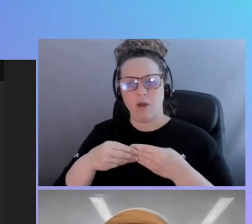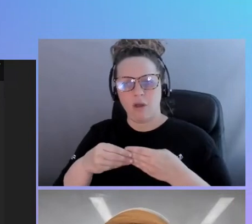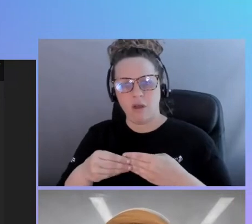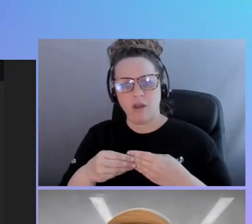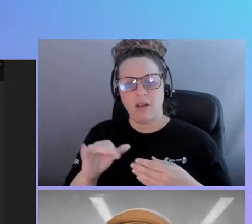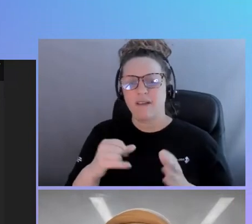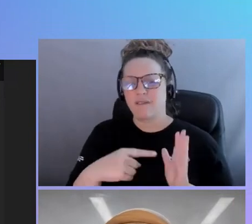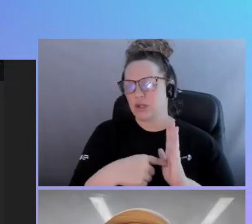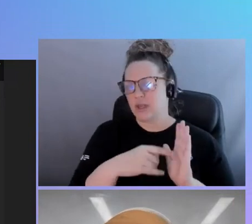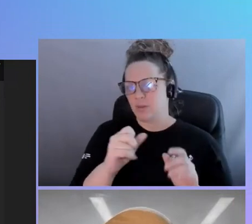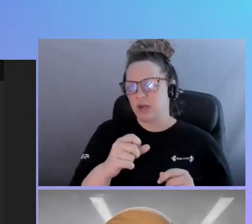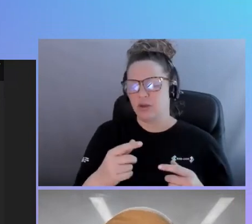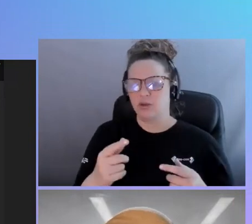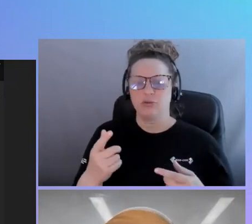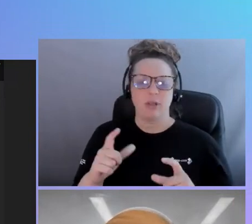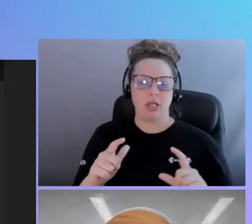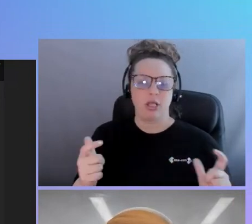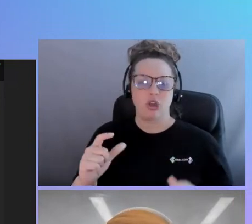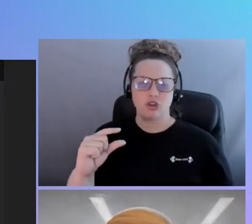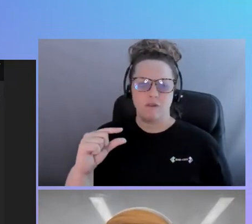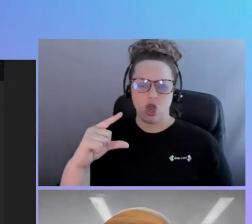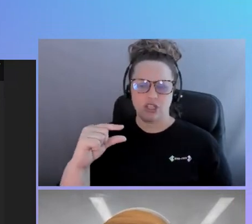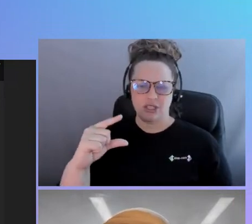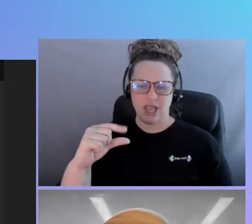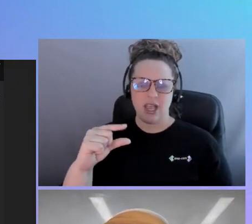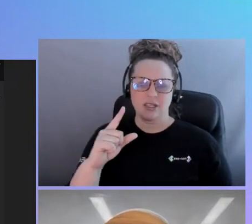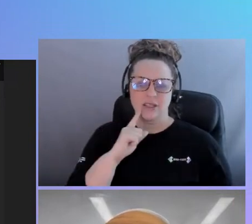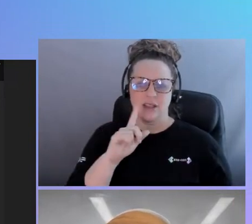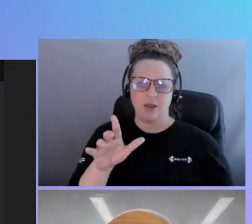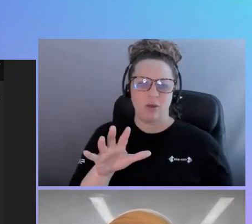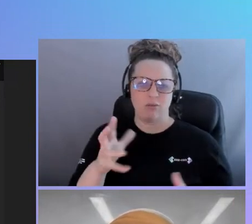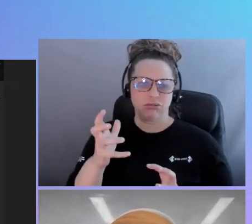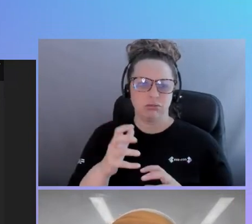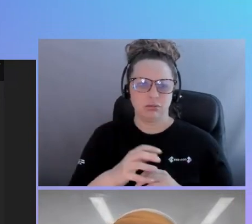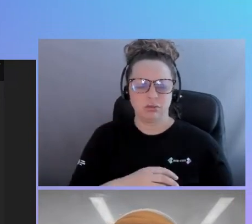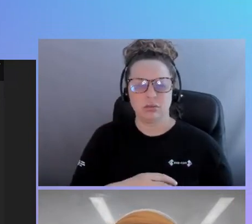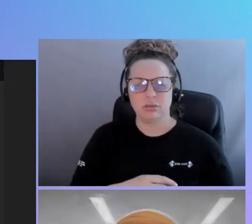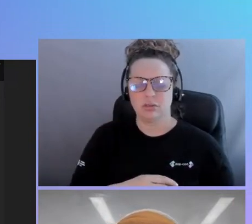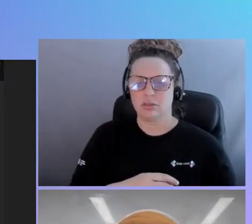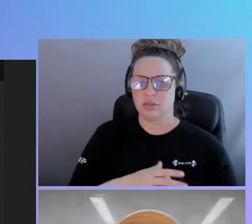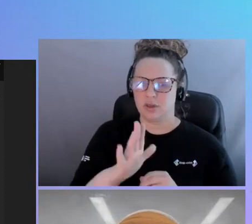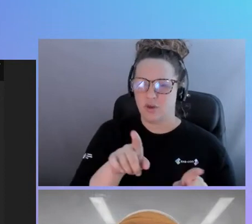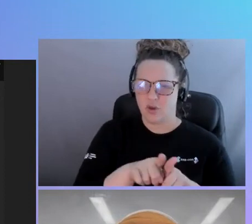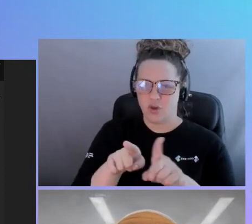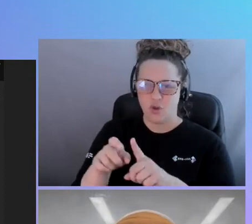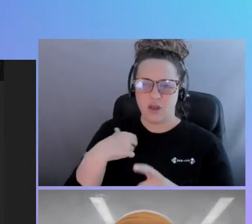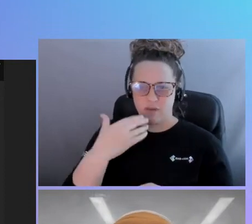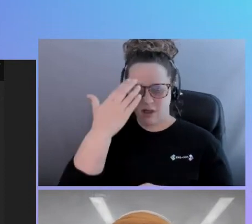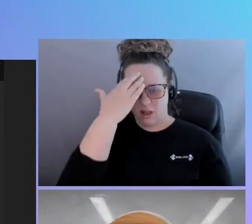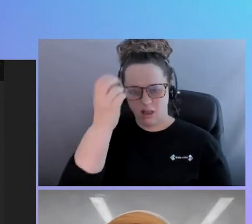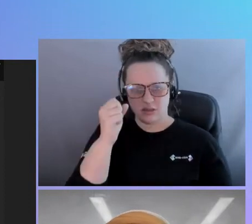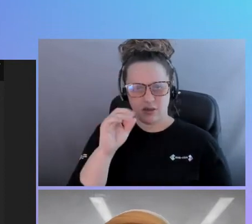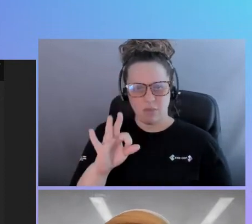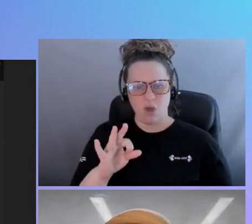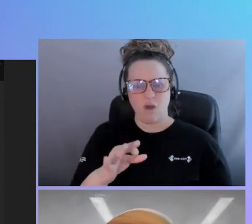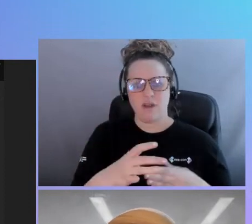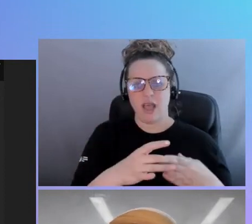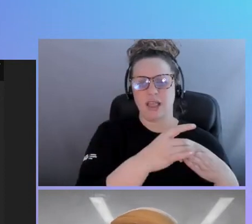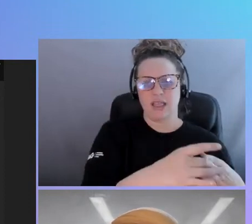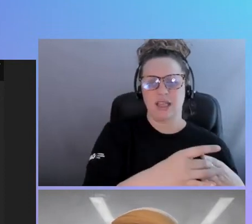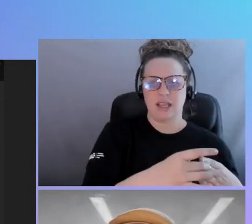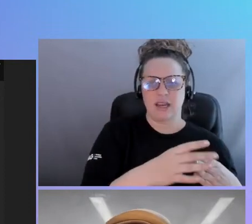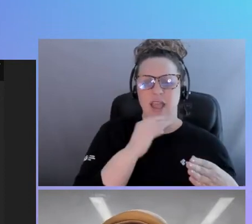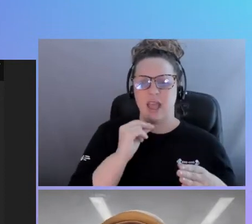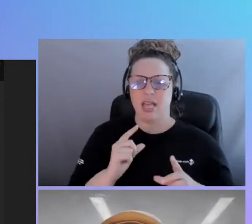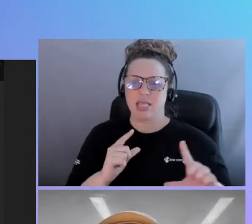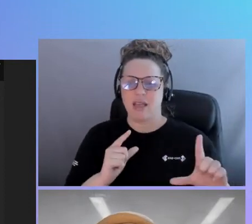for example, it can break. And also, you have the concept of leading and left